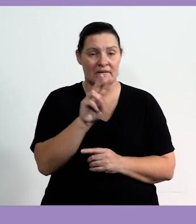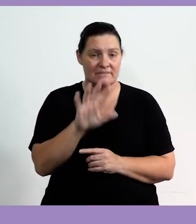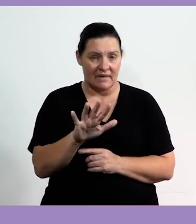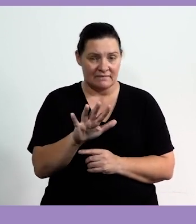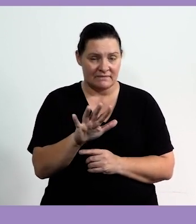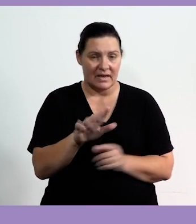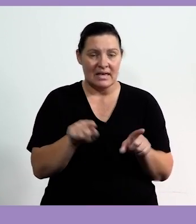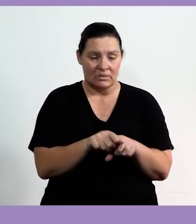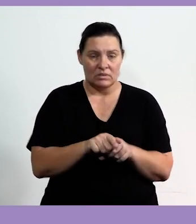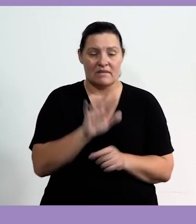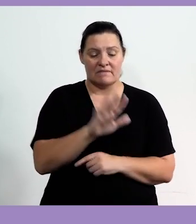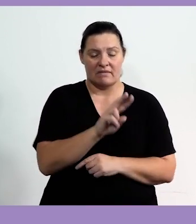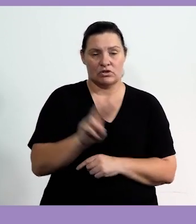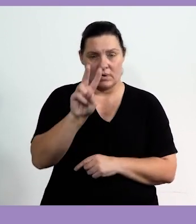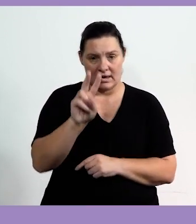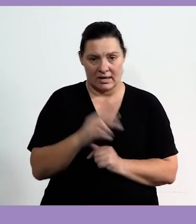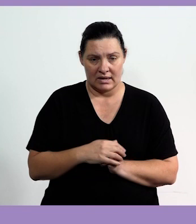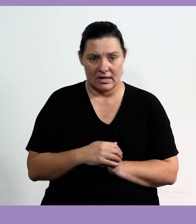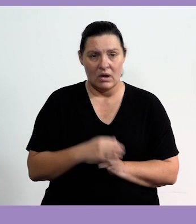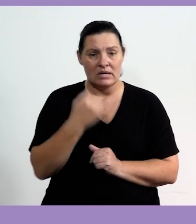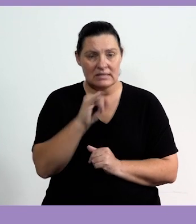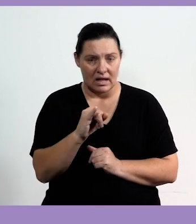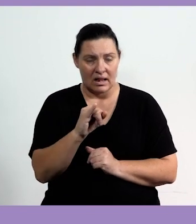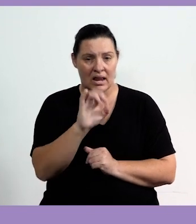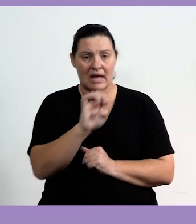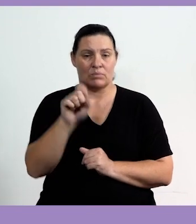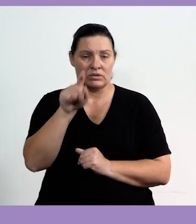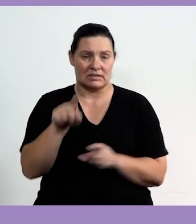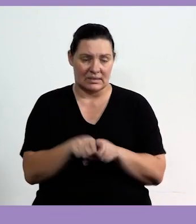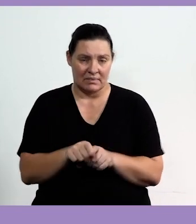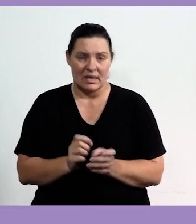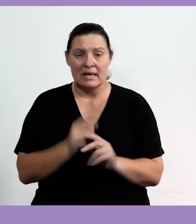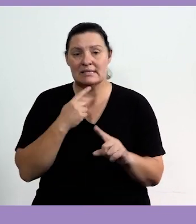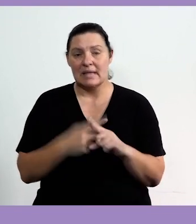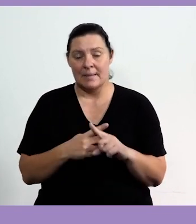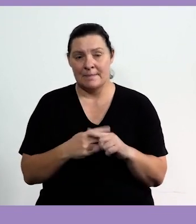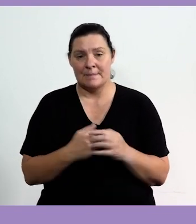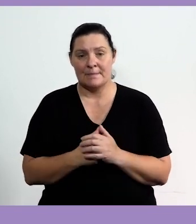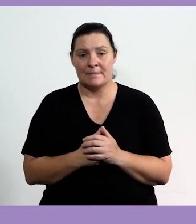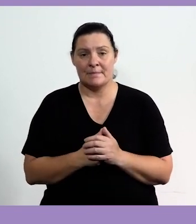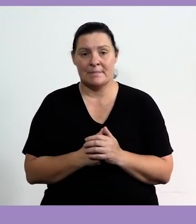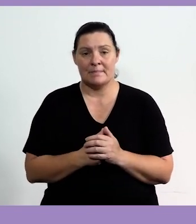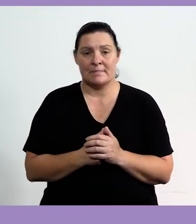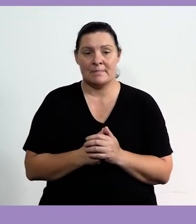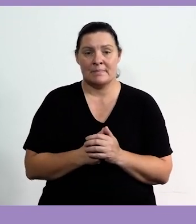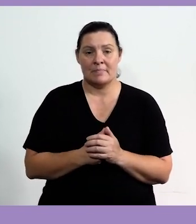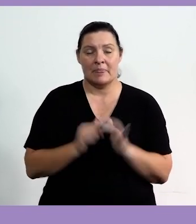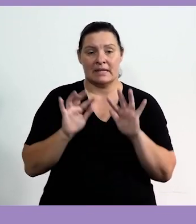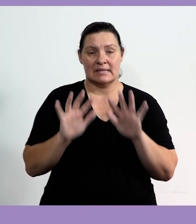Remember, 25 is 5 squared, and we still have that exponent 2, multiplied